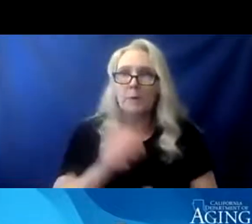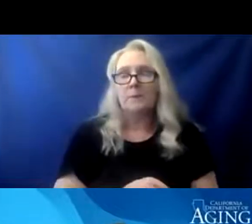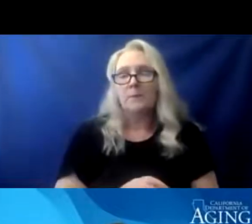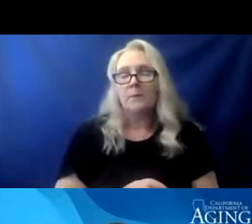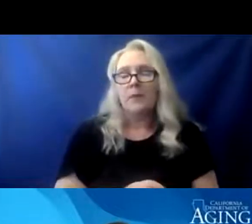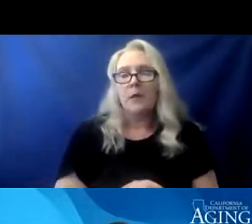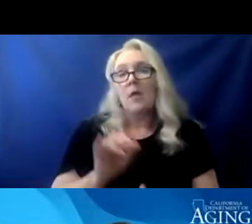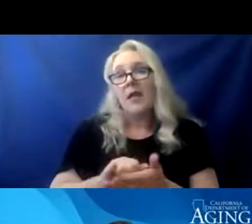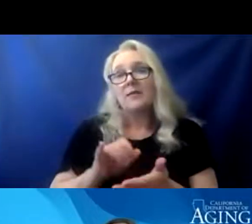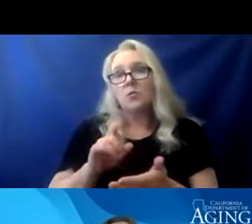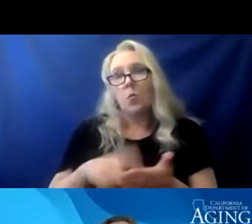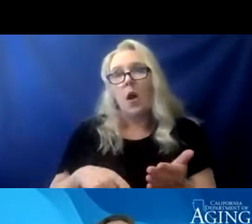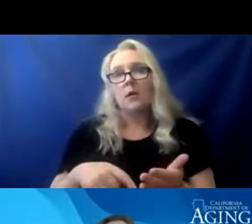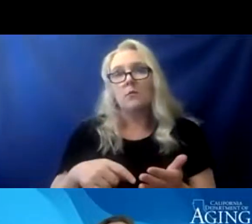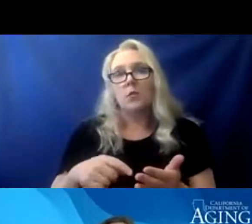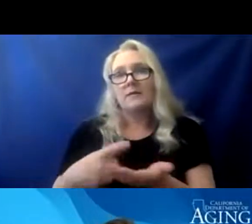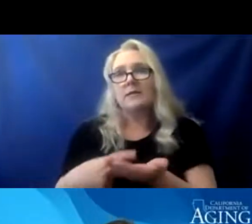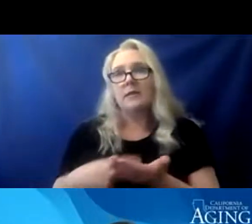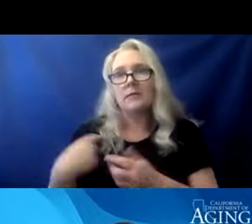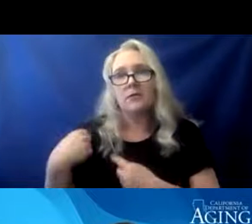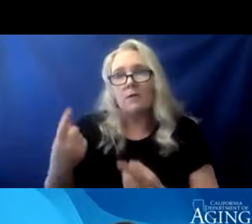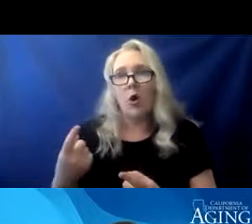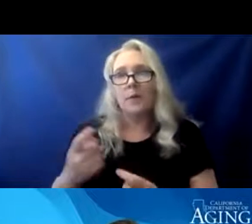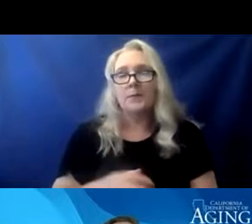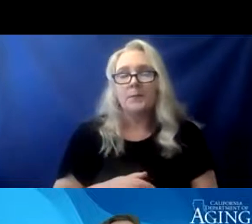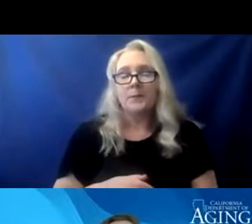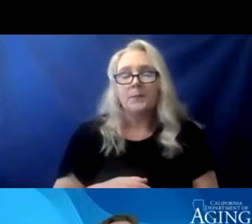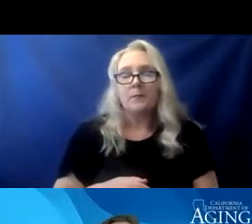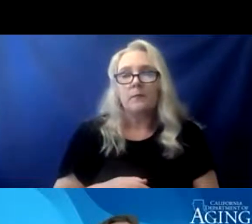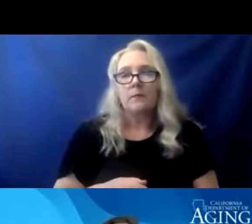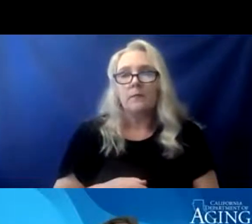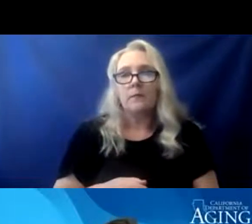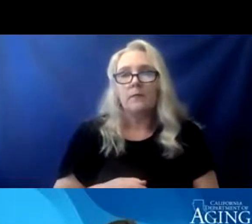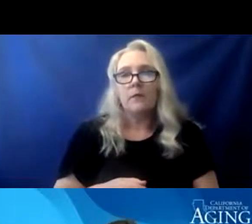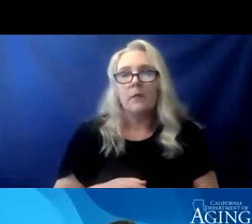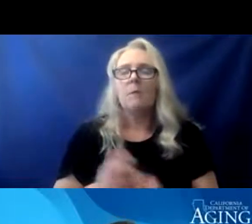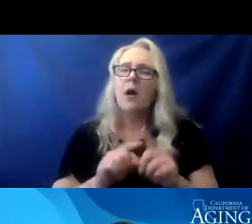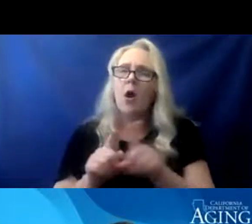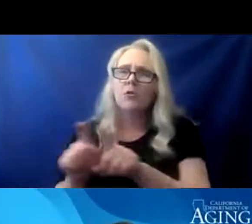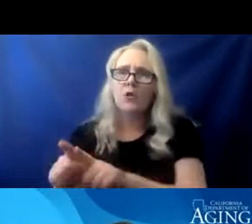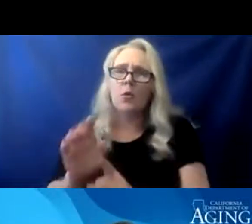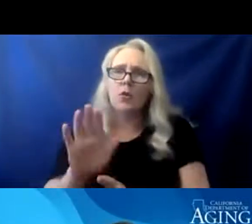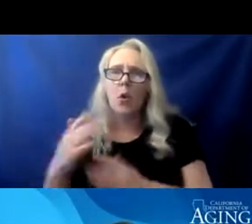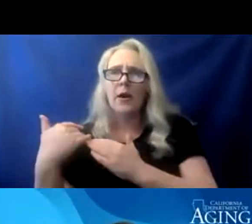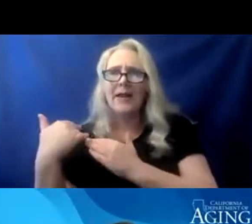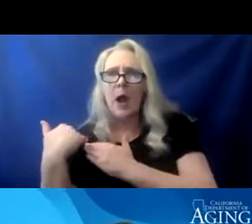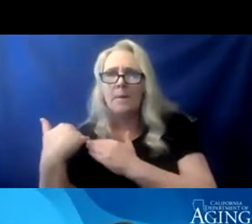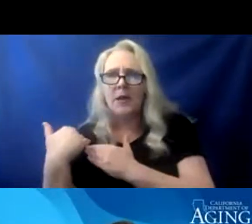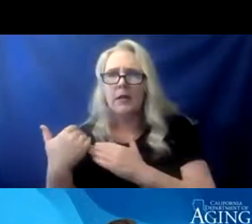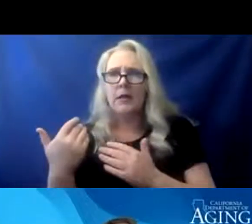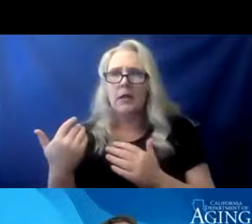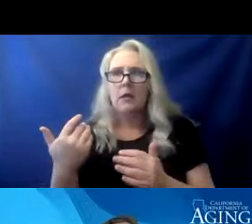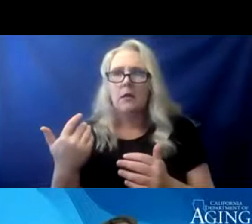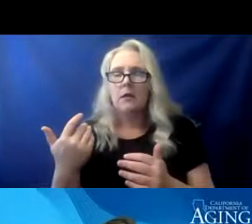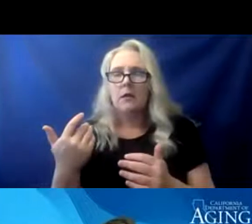we got in terms of, and I guess the other question is how you all give your accountability to us. Do you want to think about doing a